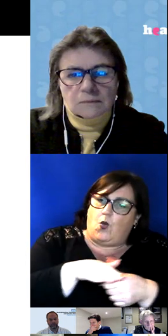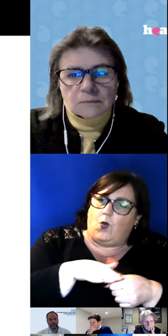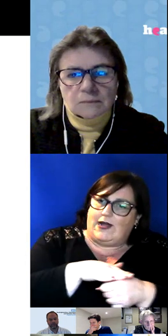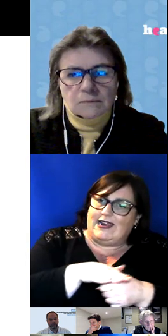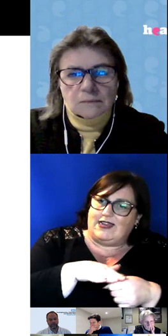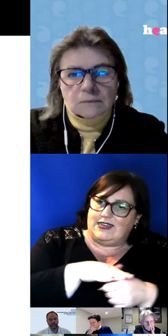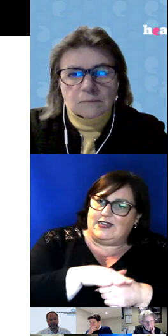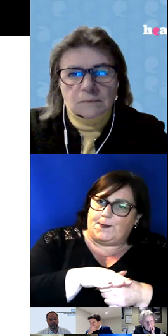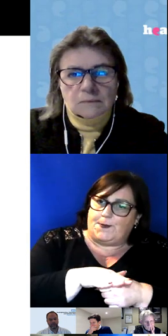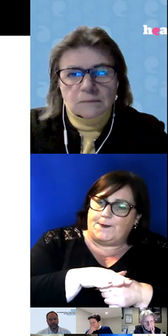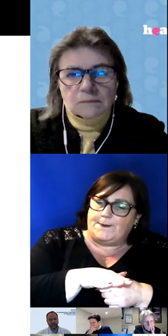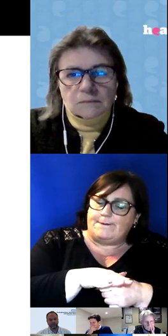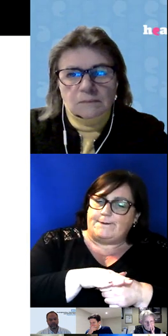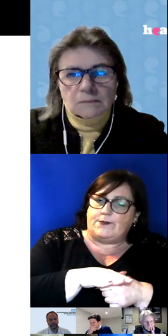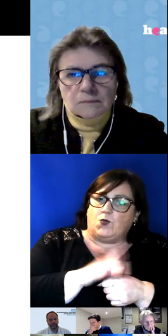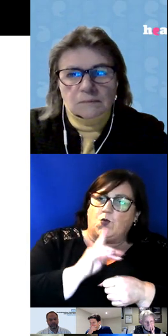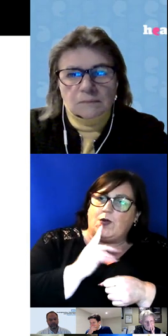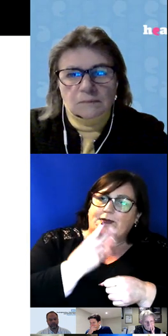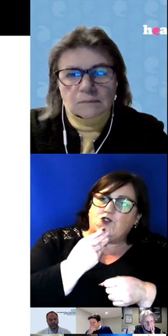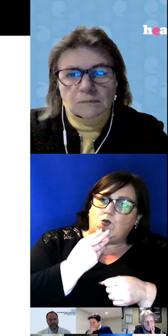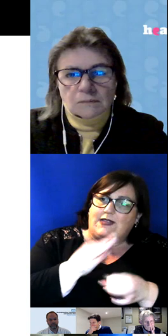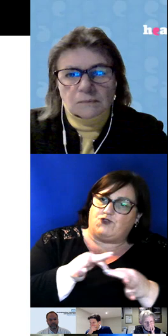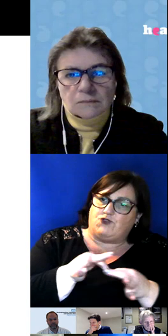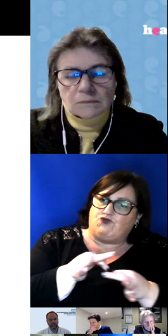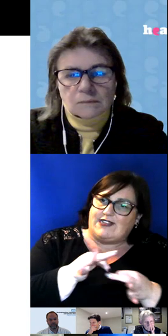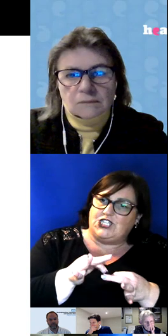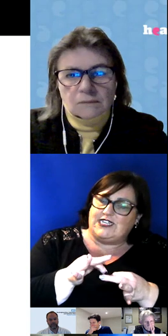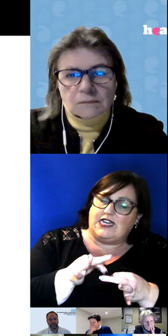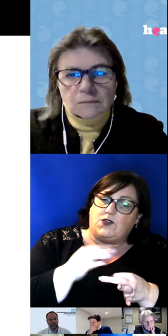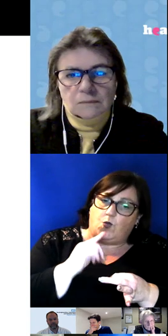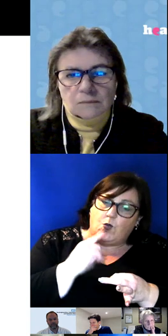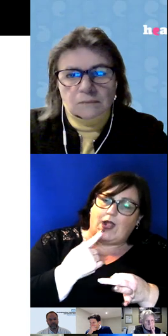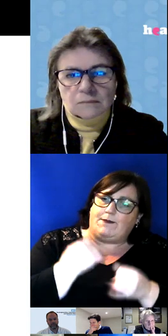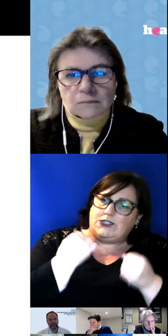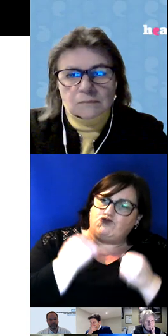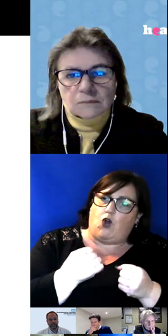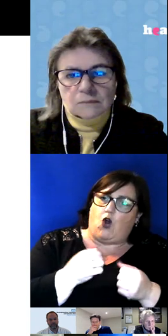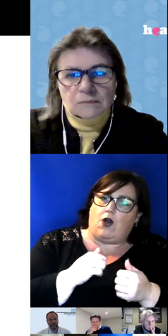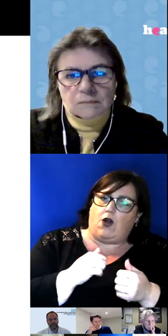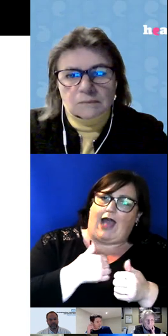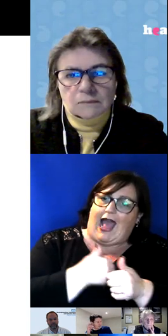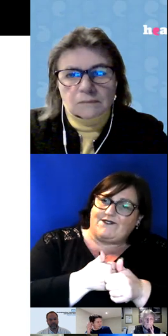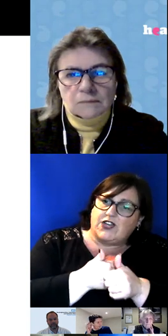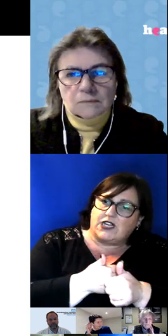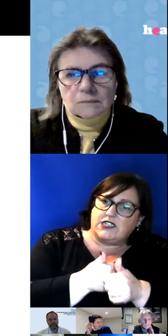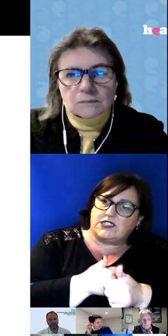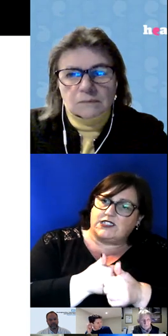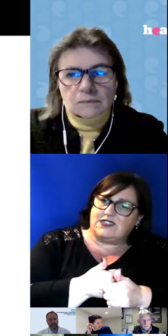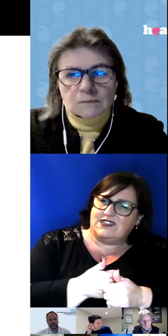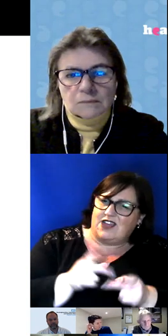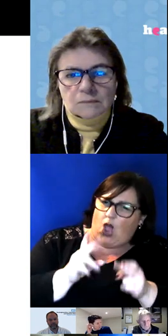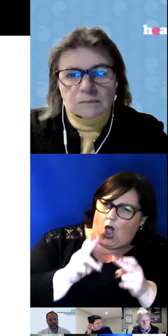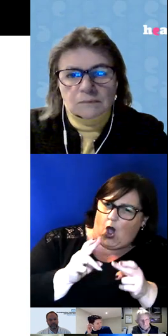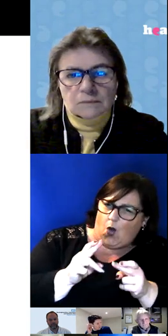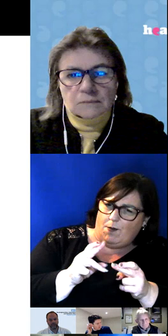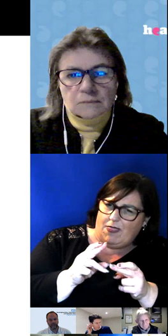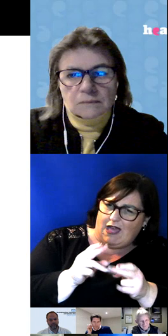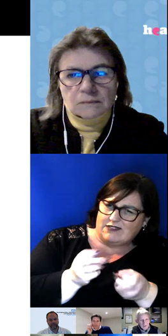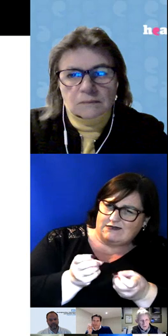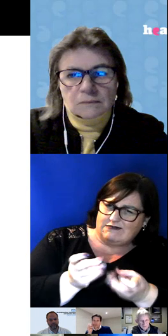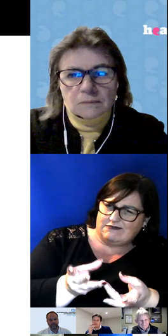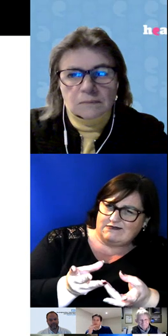that, while actually playing a very strong advocacy role to push the national policy as well. I hope that gives a little bit of an insight.